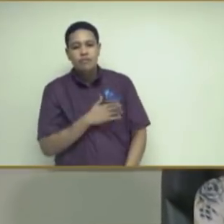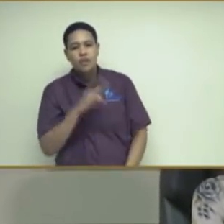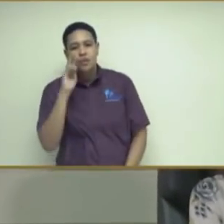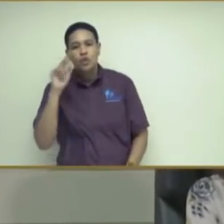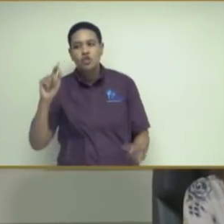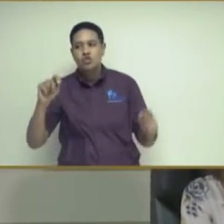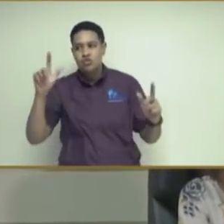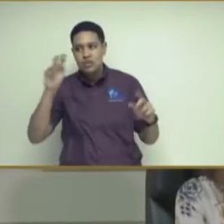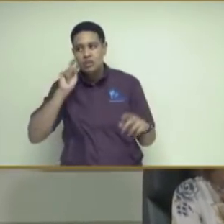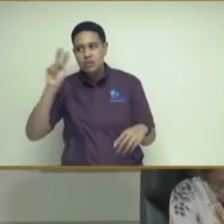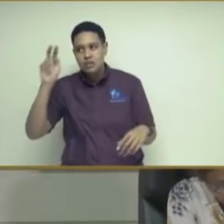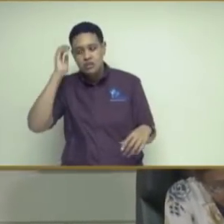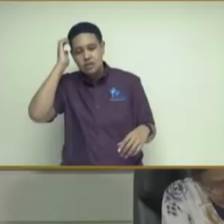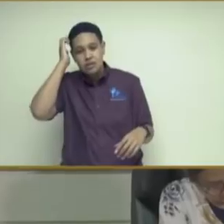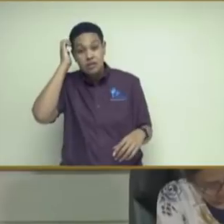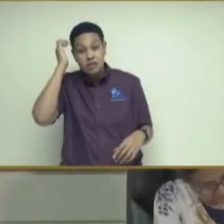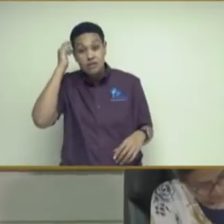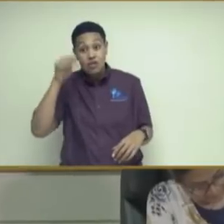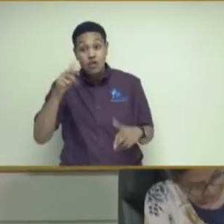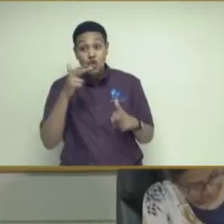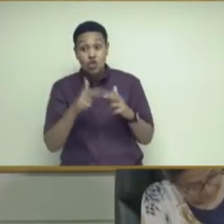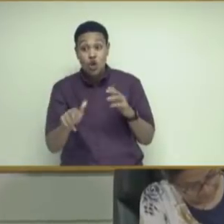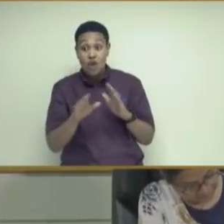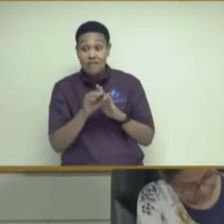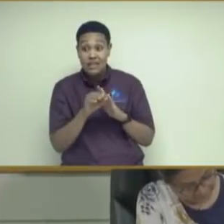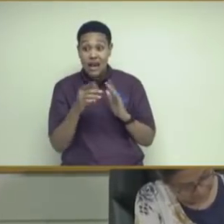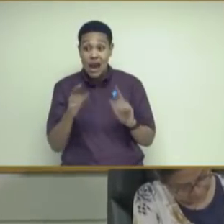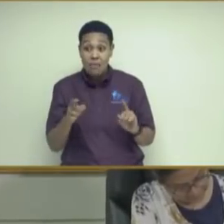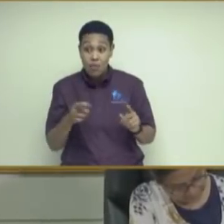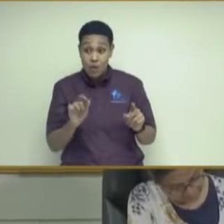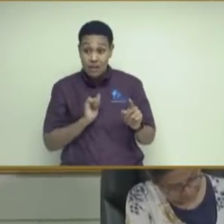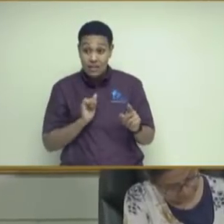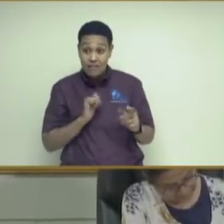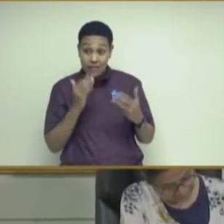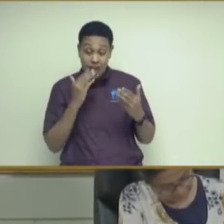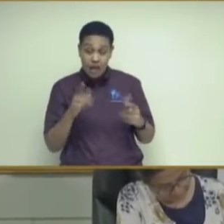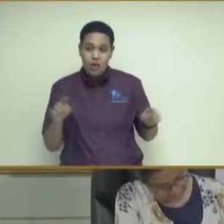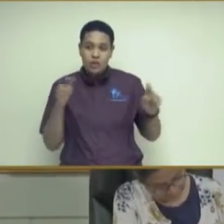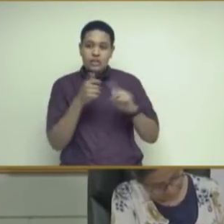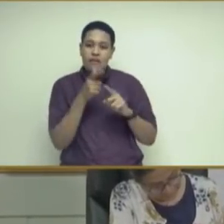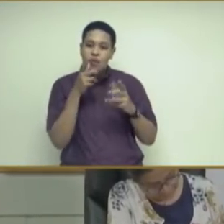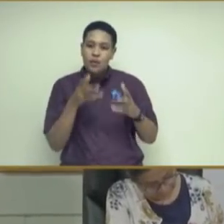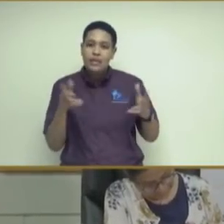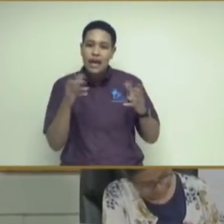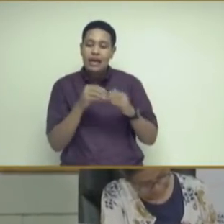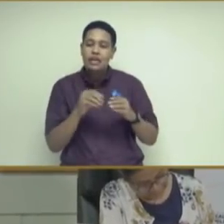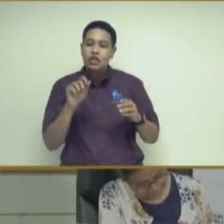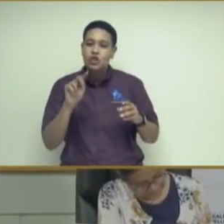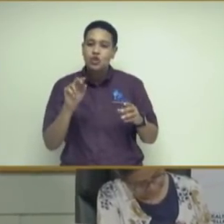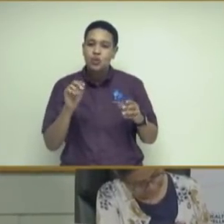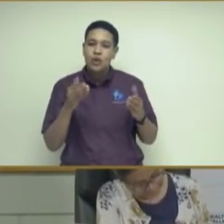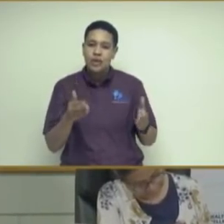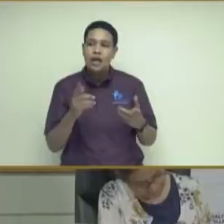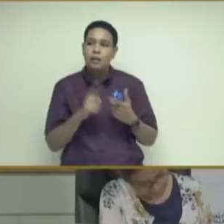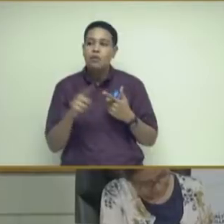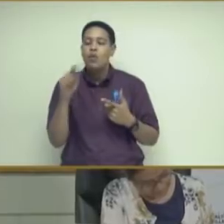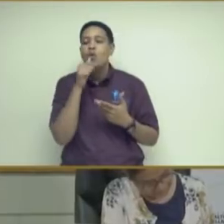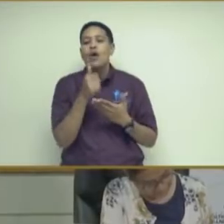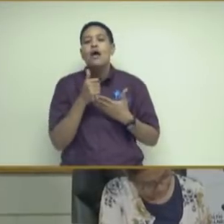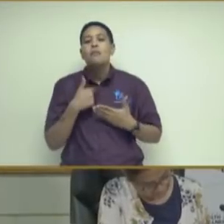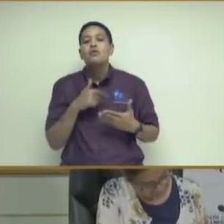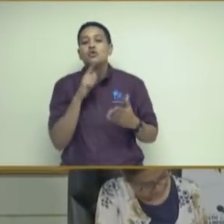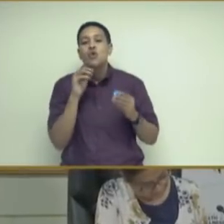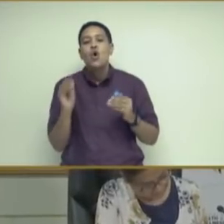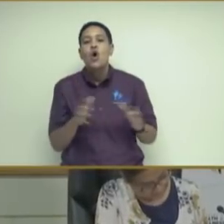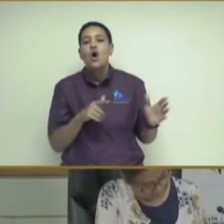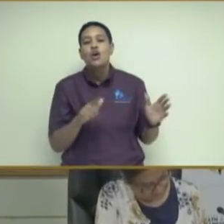screen for this short video while I thank those who are here in studio and those who have helped us to